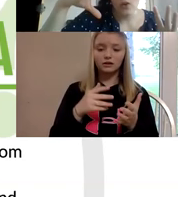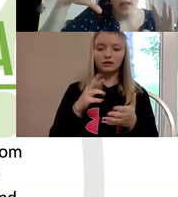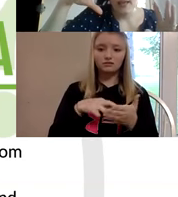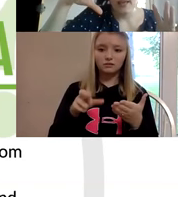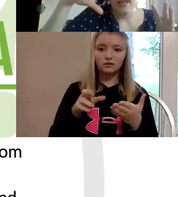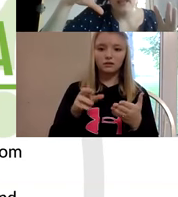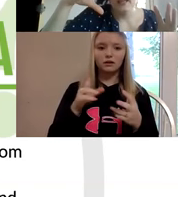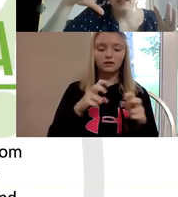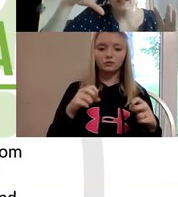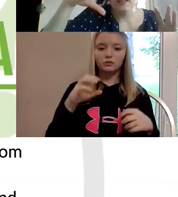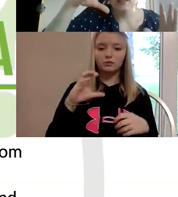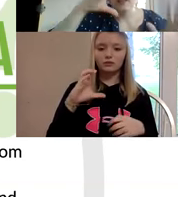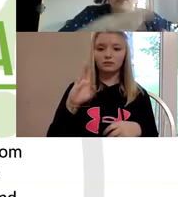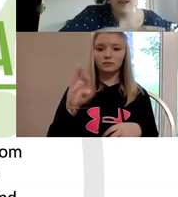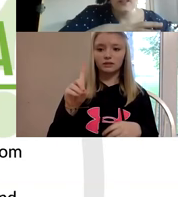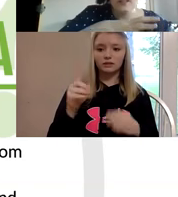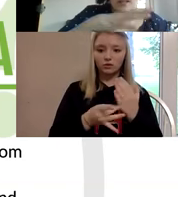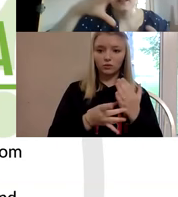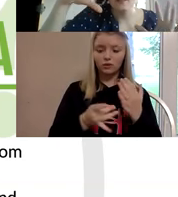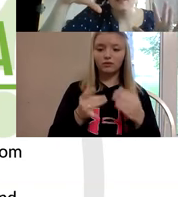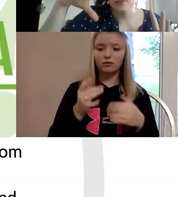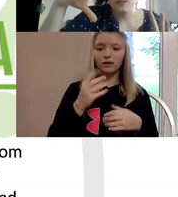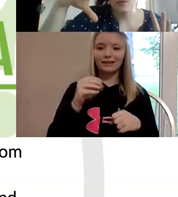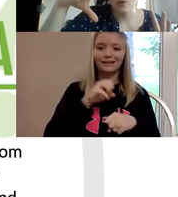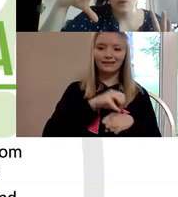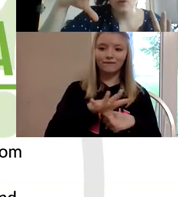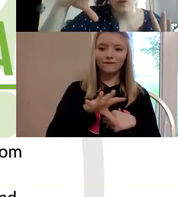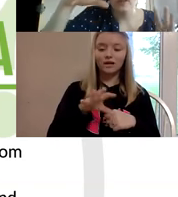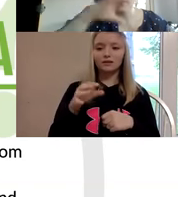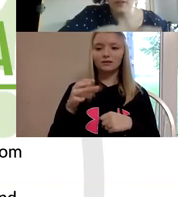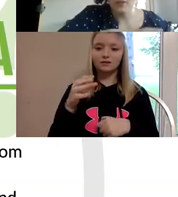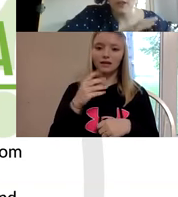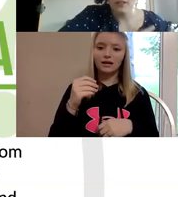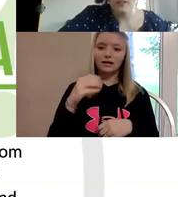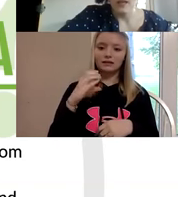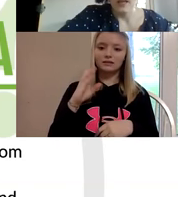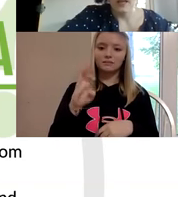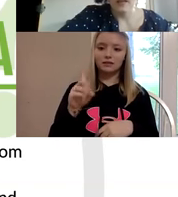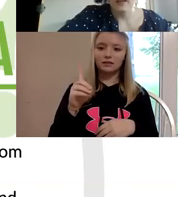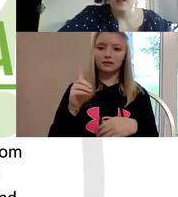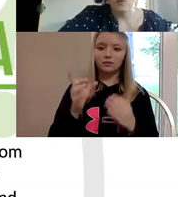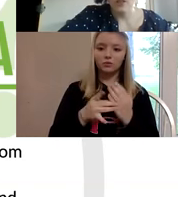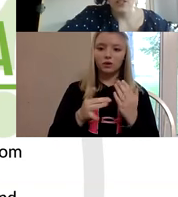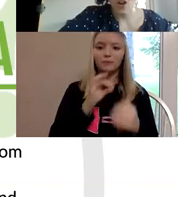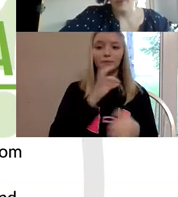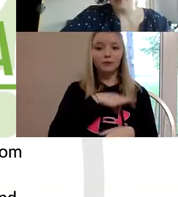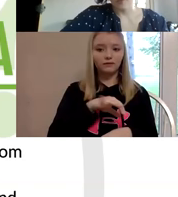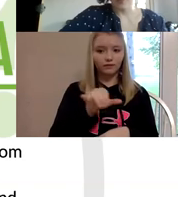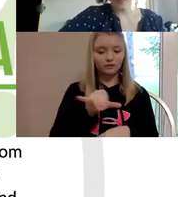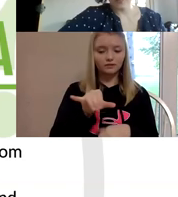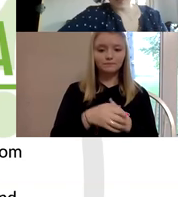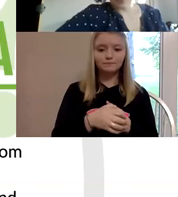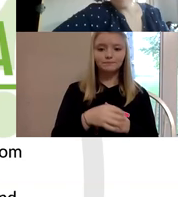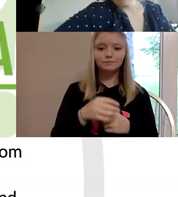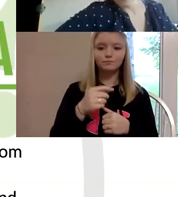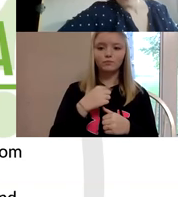oil and the effects, and then CBD oil and the benefits. And we're going to talk about some of